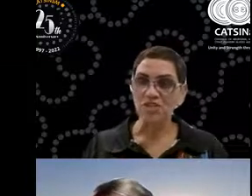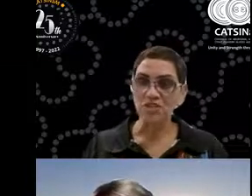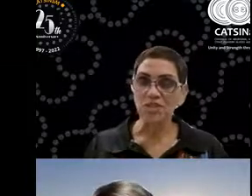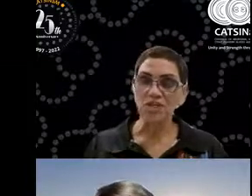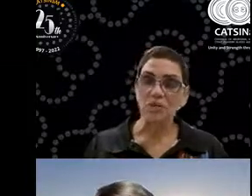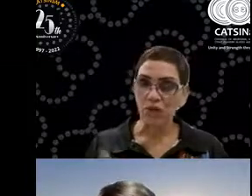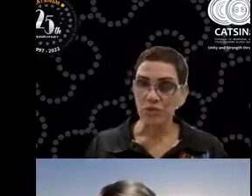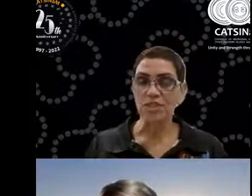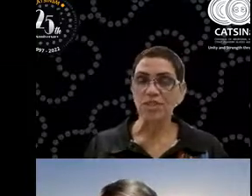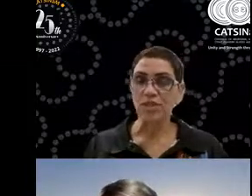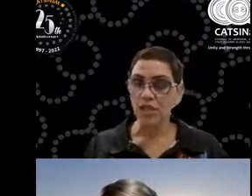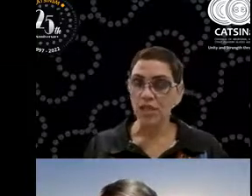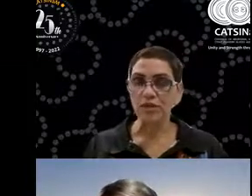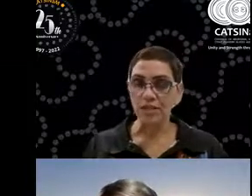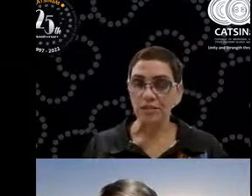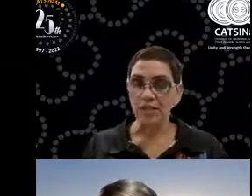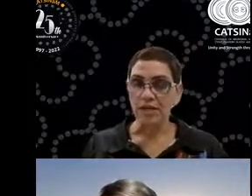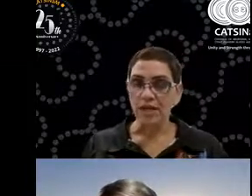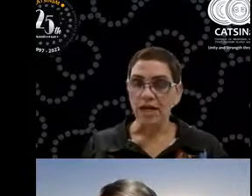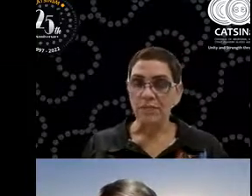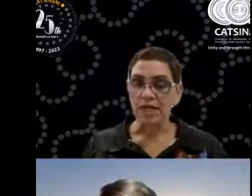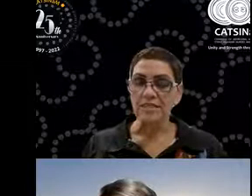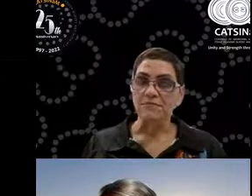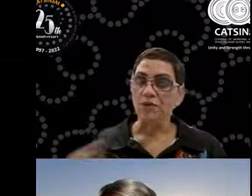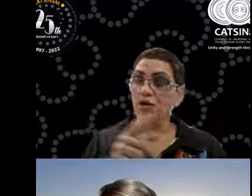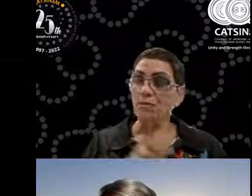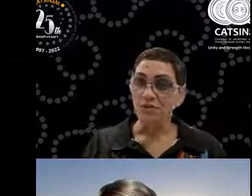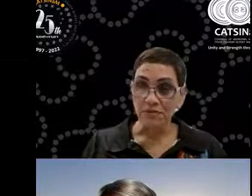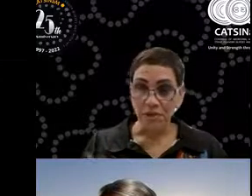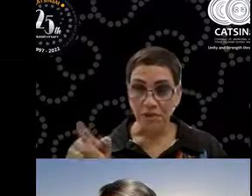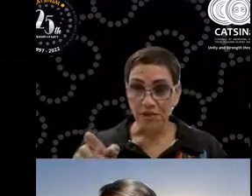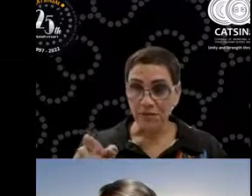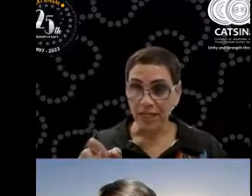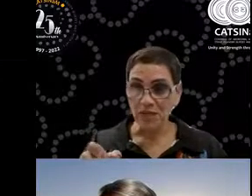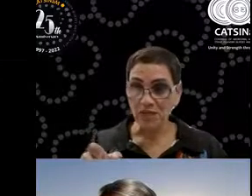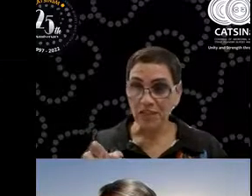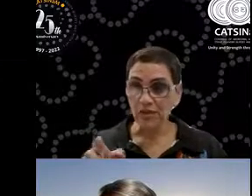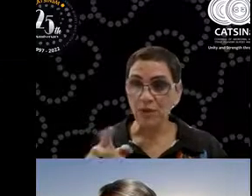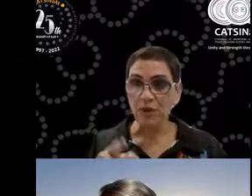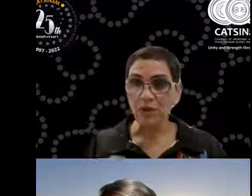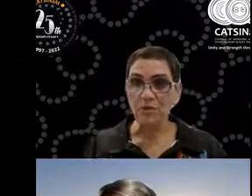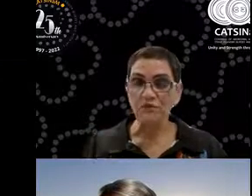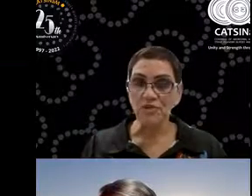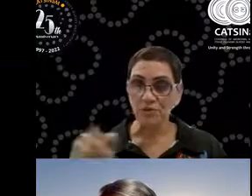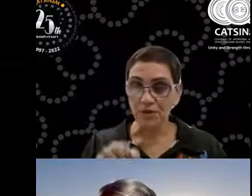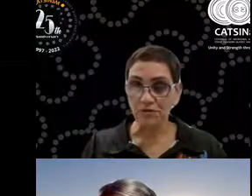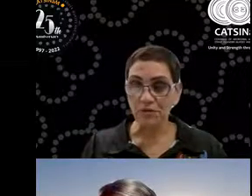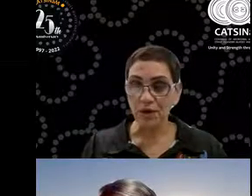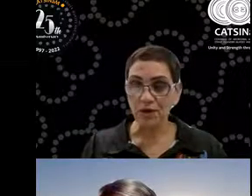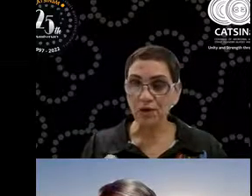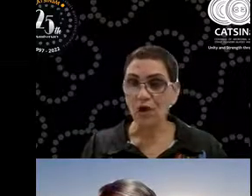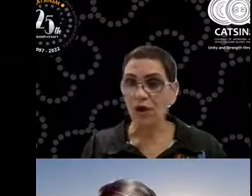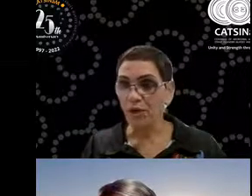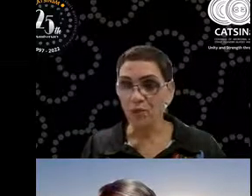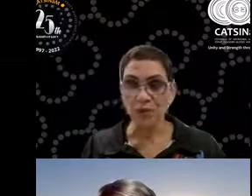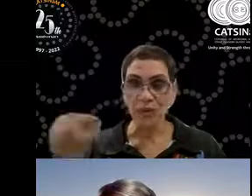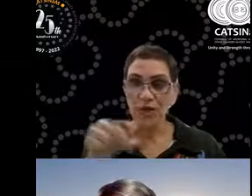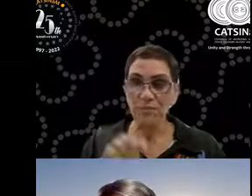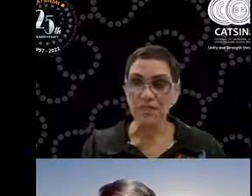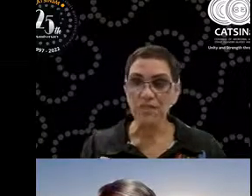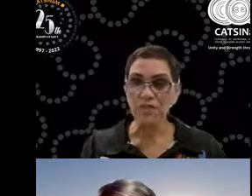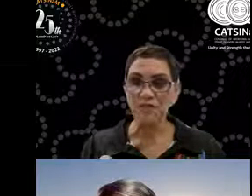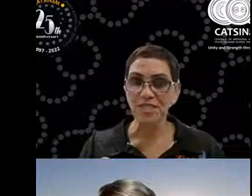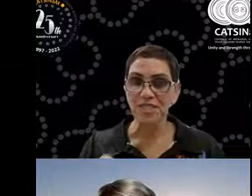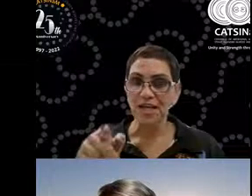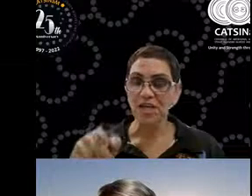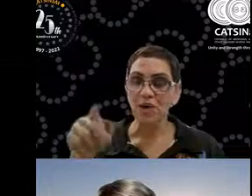constantly changes and I'm constantly learning. And when I move into a different country or when I move into a different role, I go all the